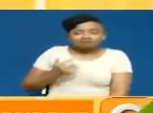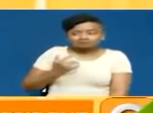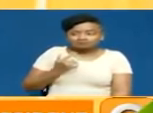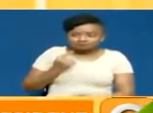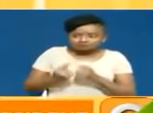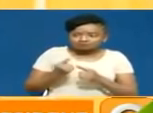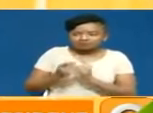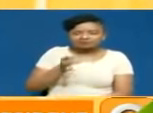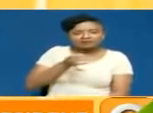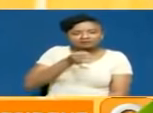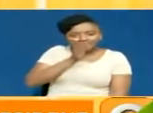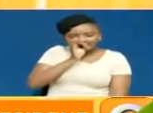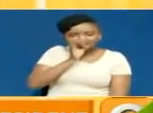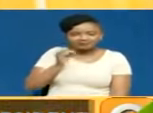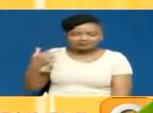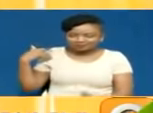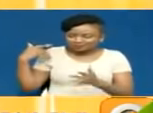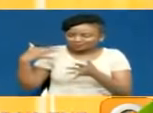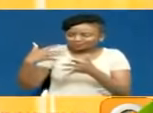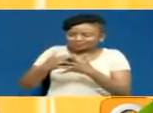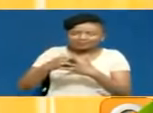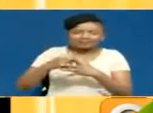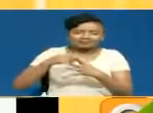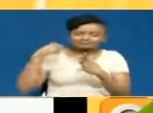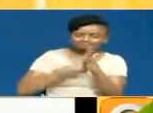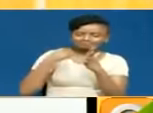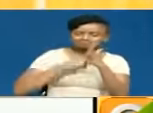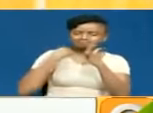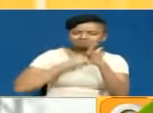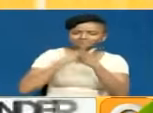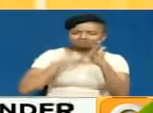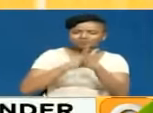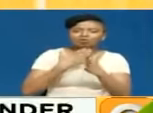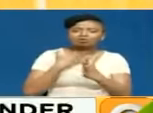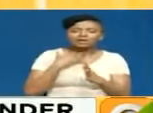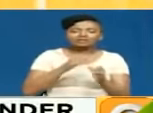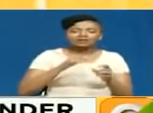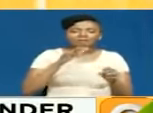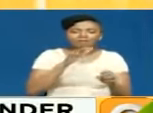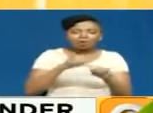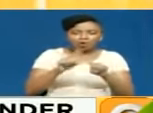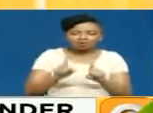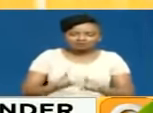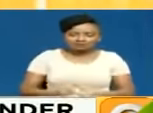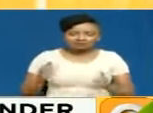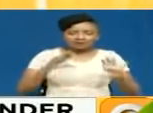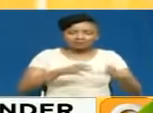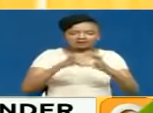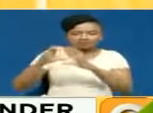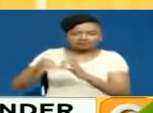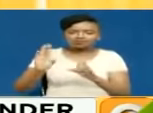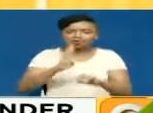years against an imperial presidency. The BBI was going